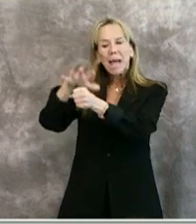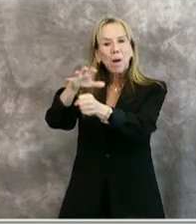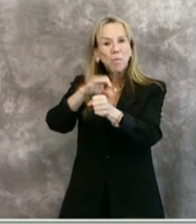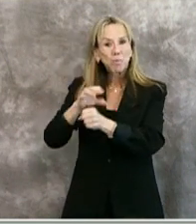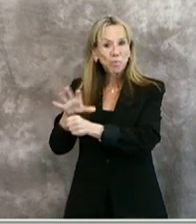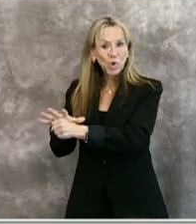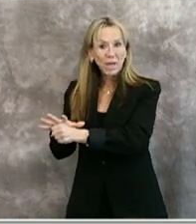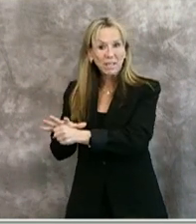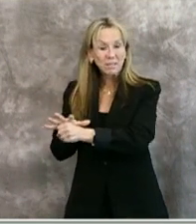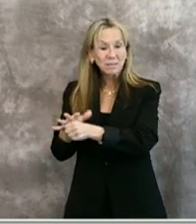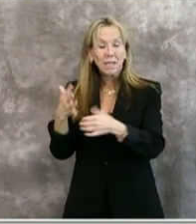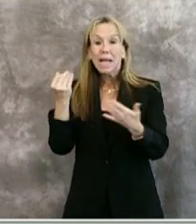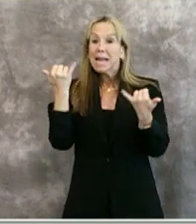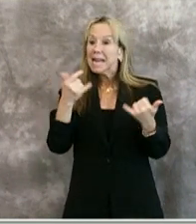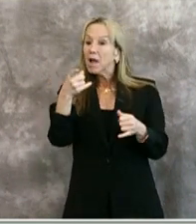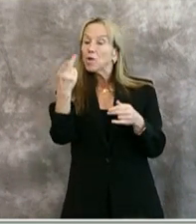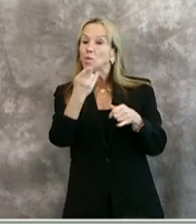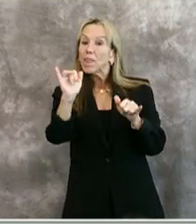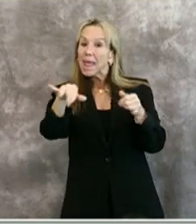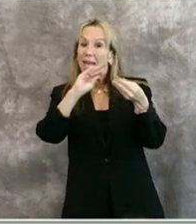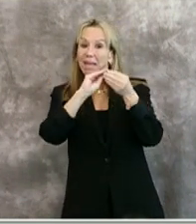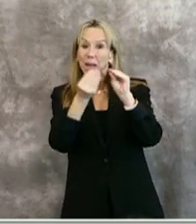the metric here is